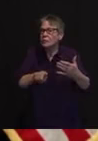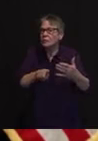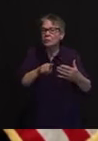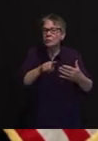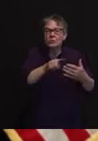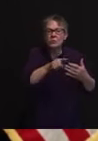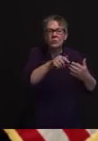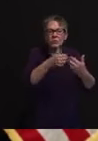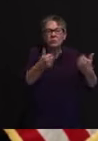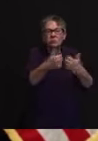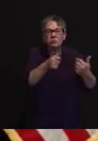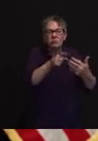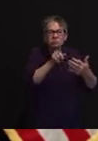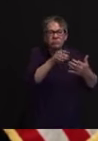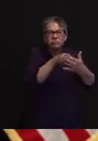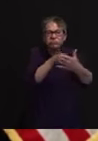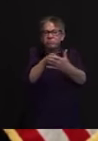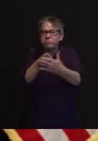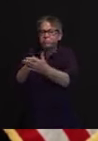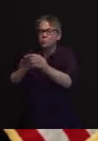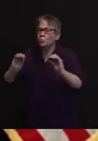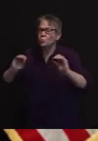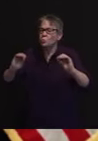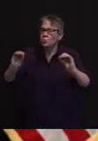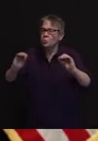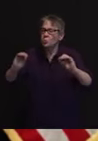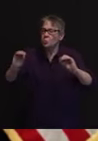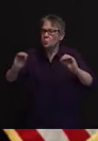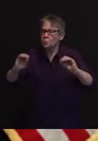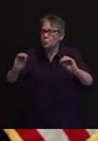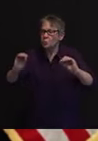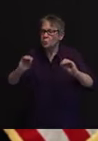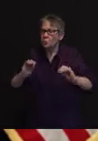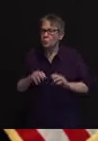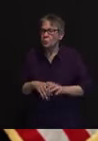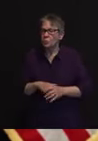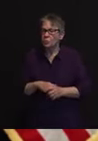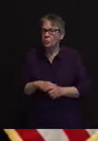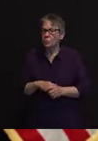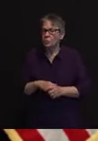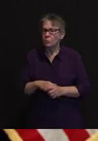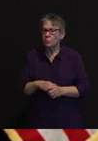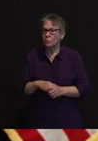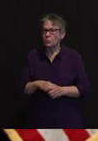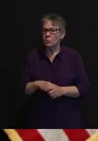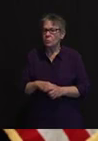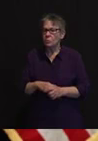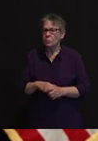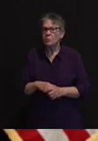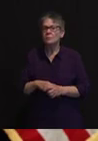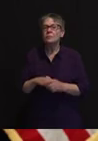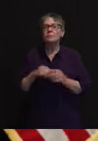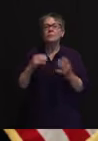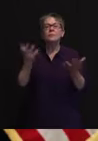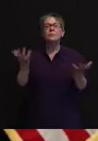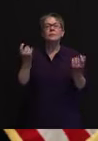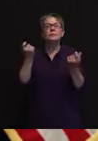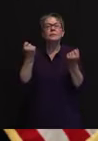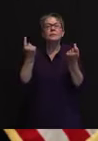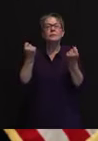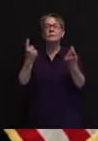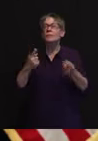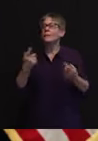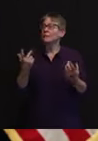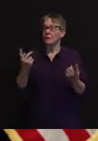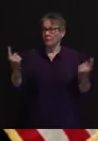there's one ventilator, what are you going to do? Is it the first person who shows up? Again, God forbid it would happen, but according